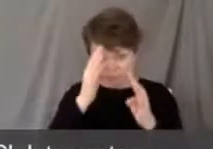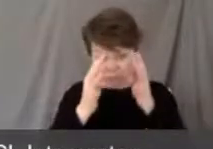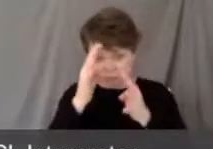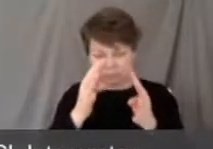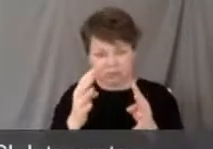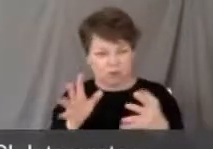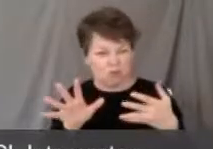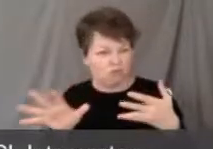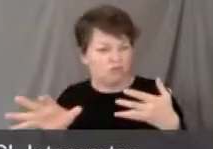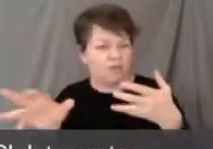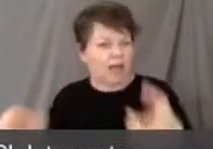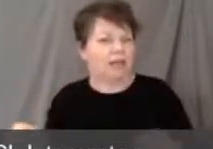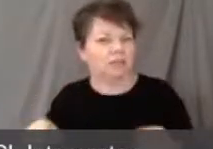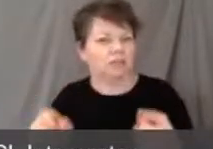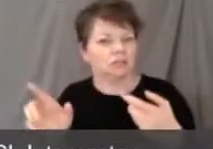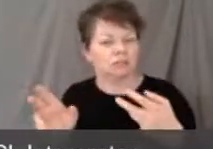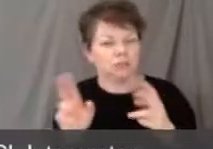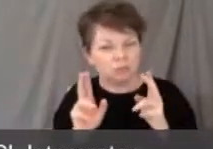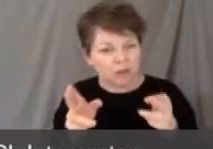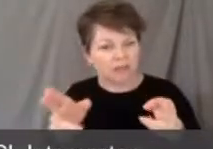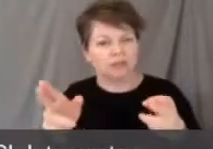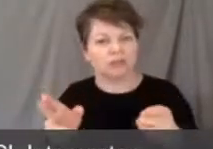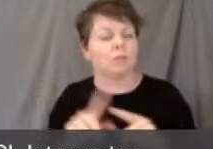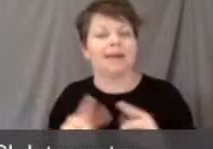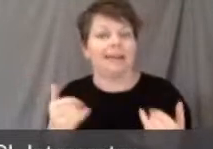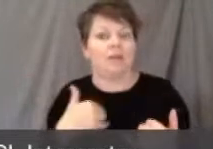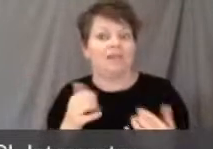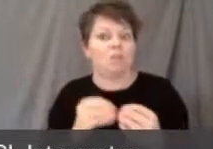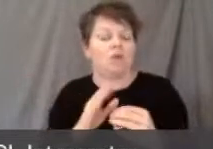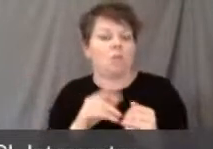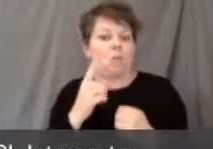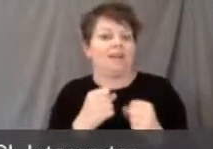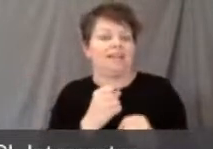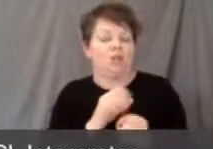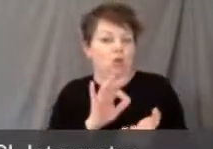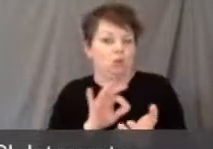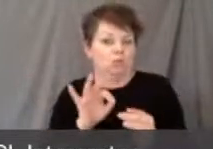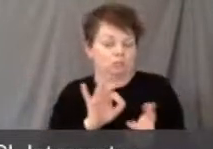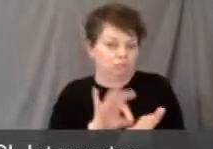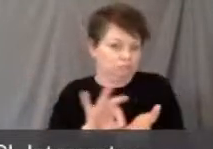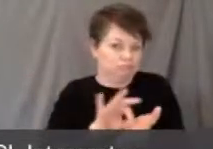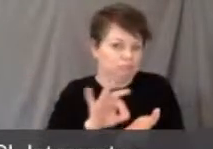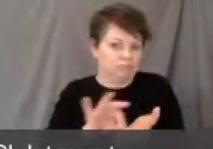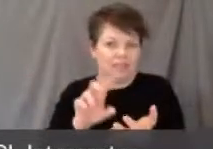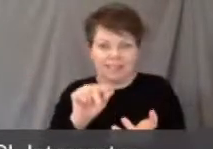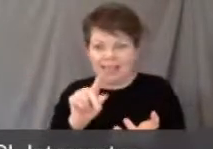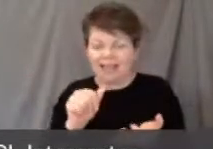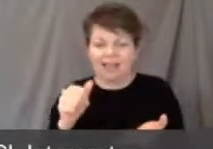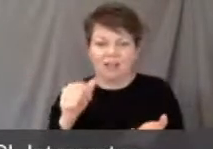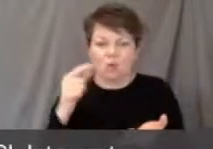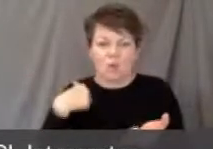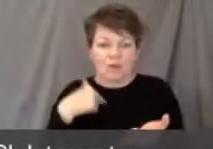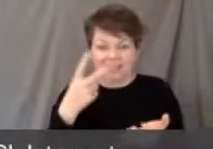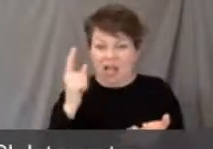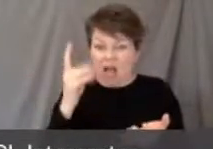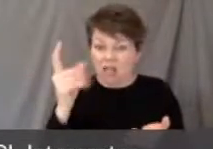we've now have a year's worth of data. We have hundreds of millions of people who have received these vaccines. We've seen that